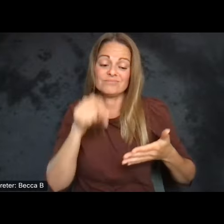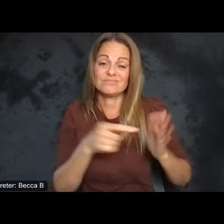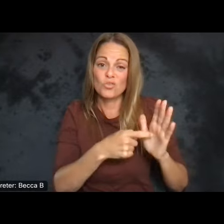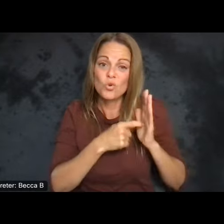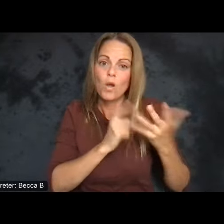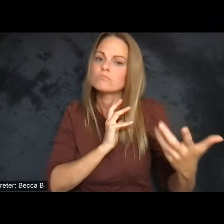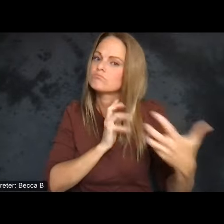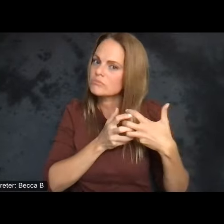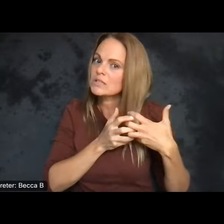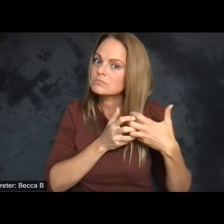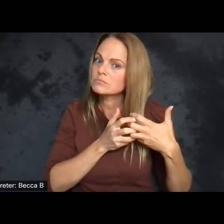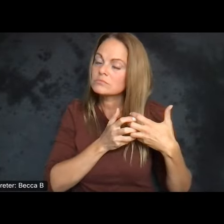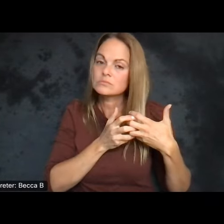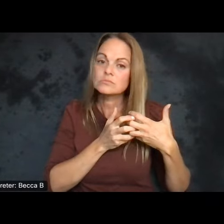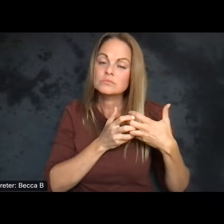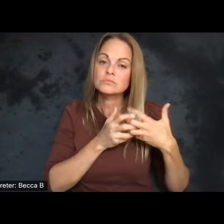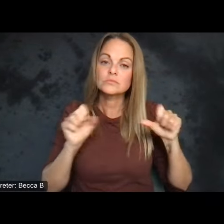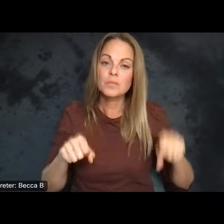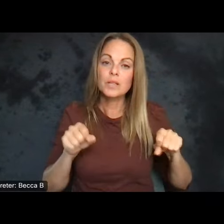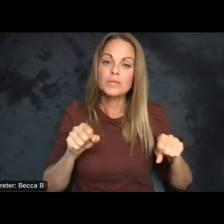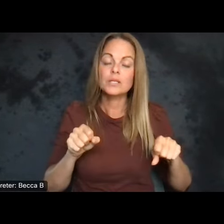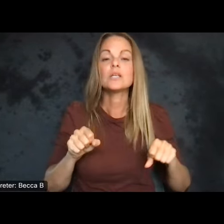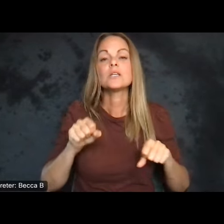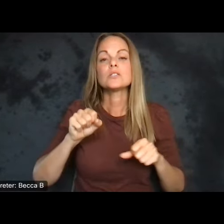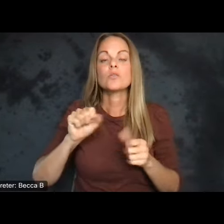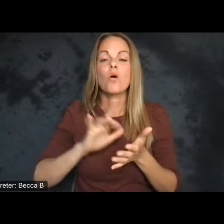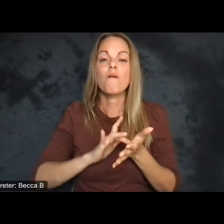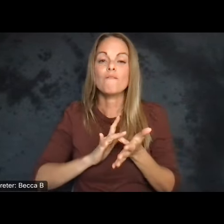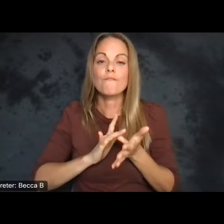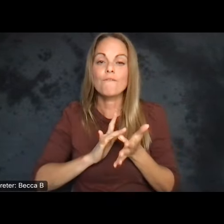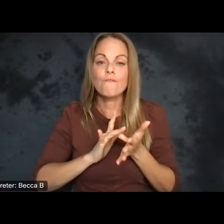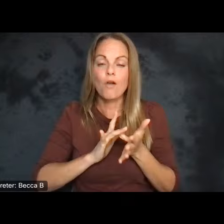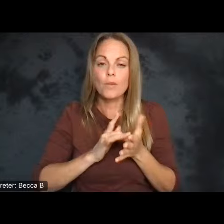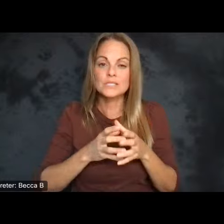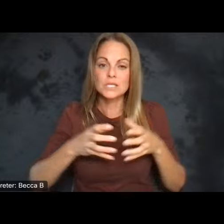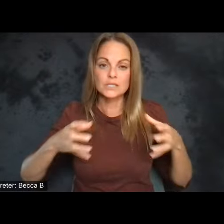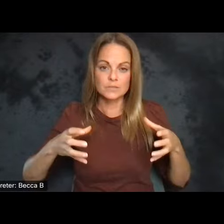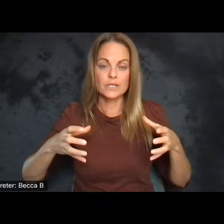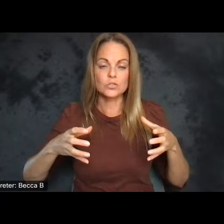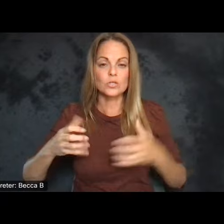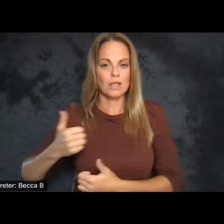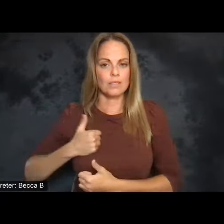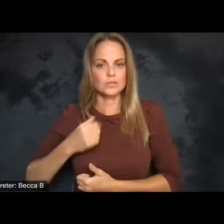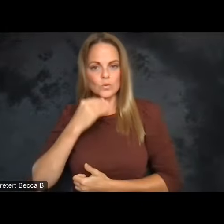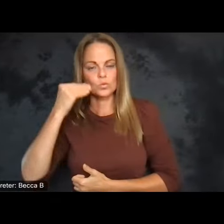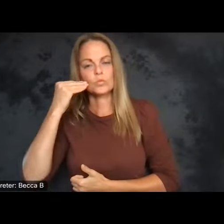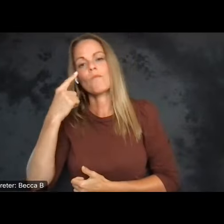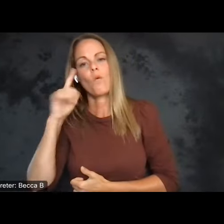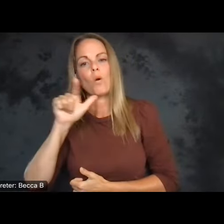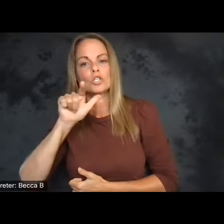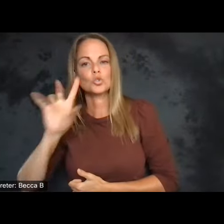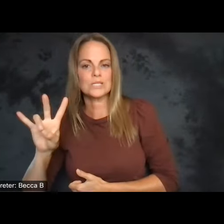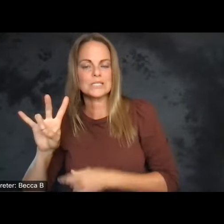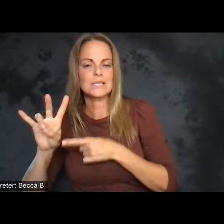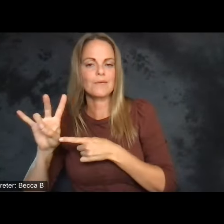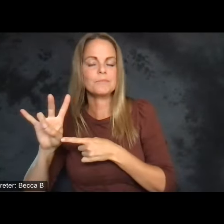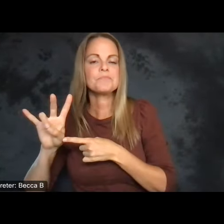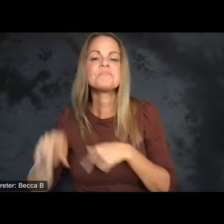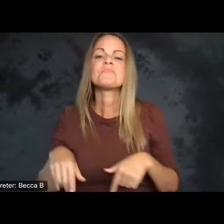eligible. And it's the pharmacy expansion at the Soldiers Home that you'll see there for 27, which is